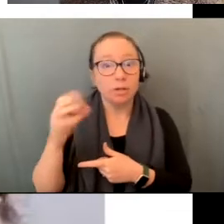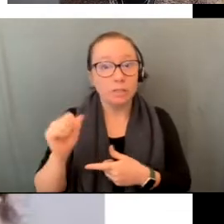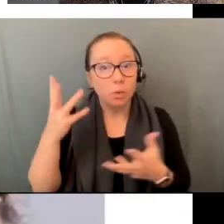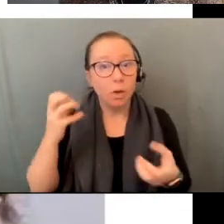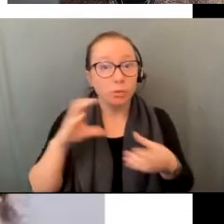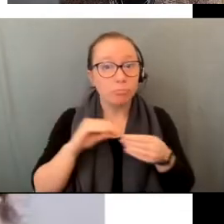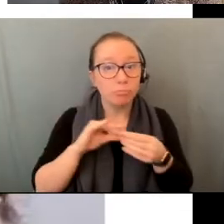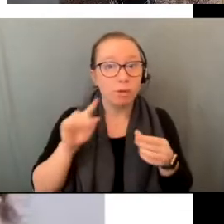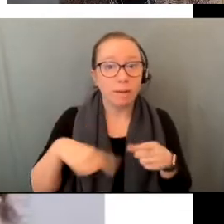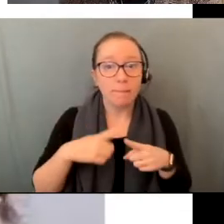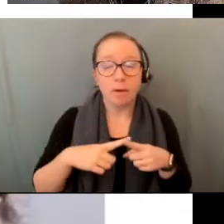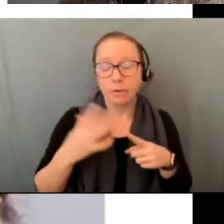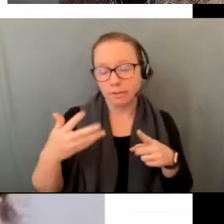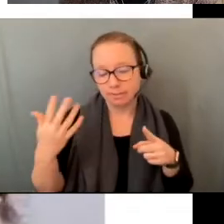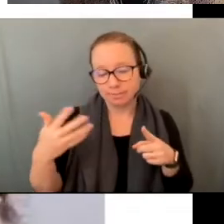bit about